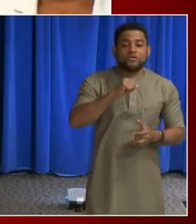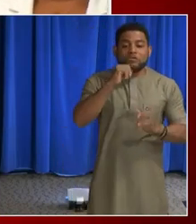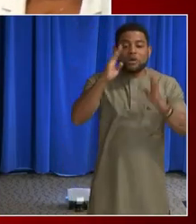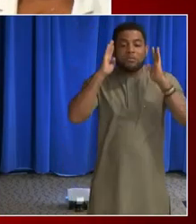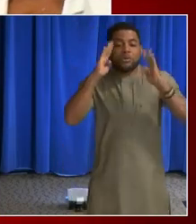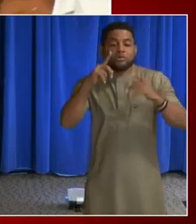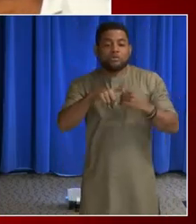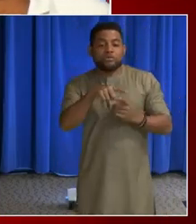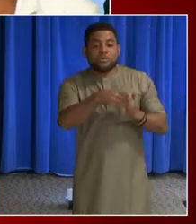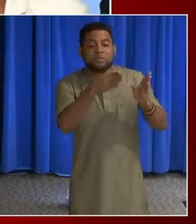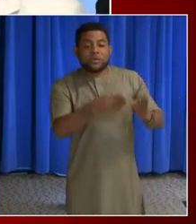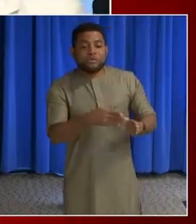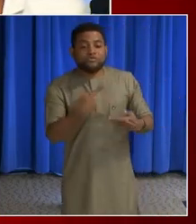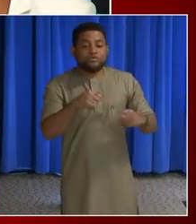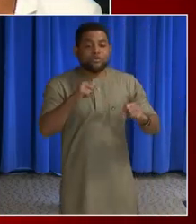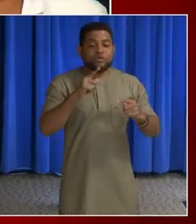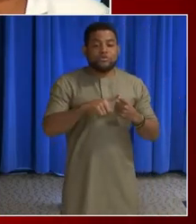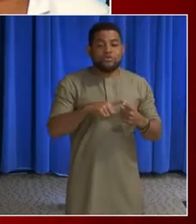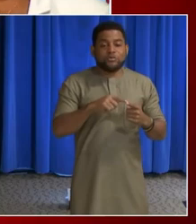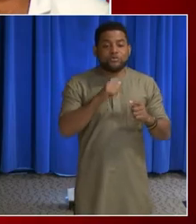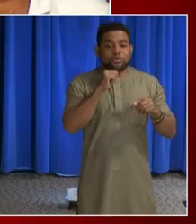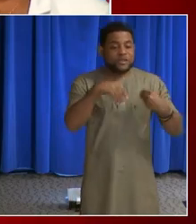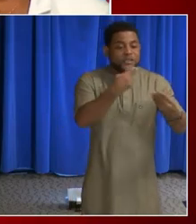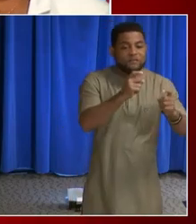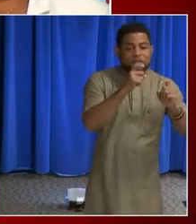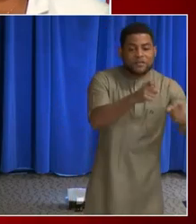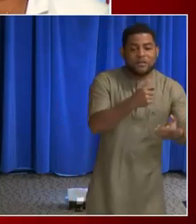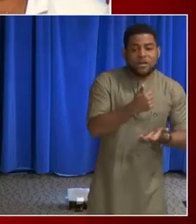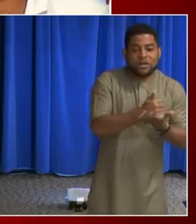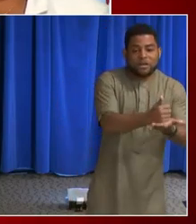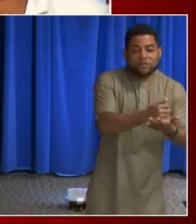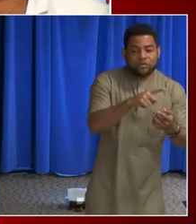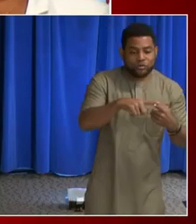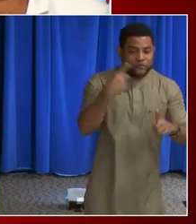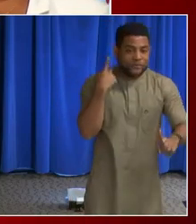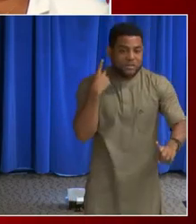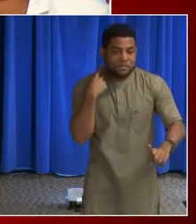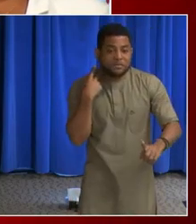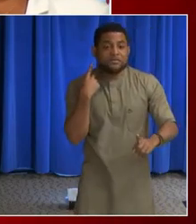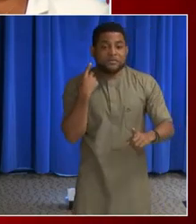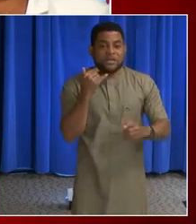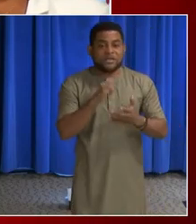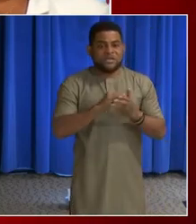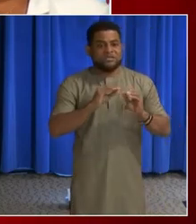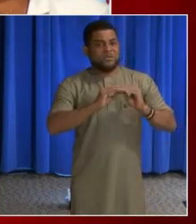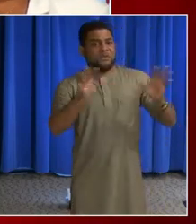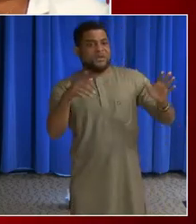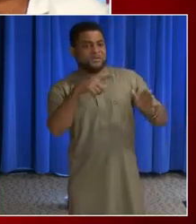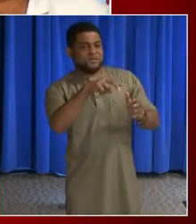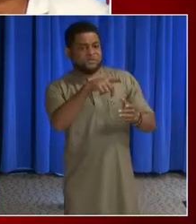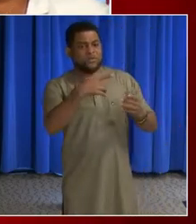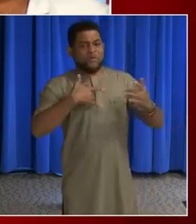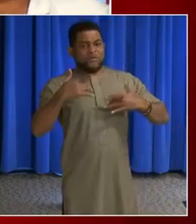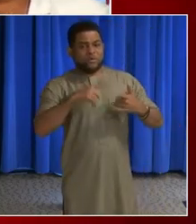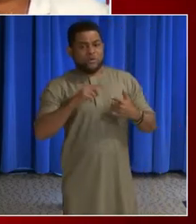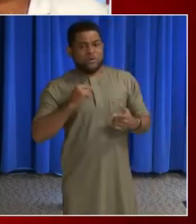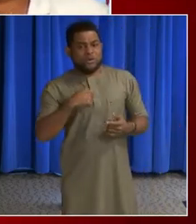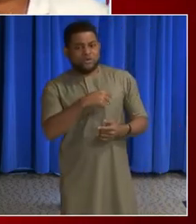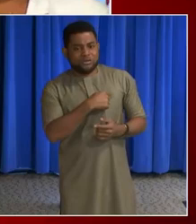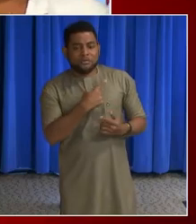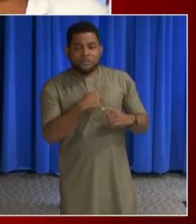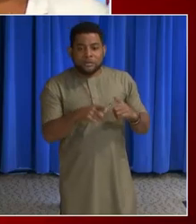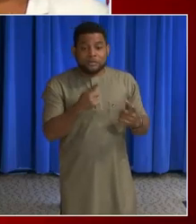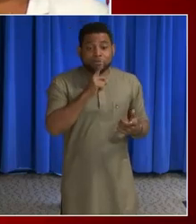or trying to render aid to the victim, that's something that would be of obvious concern to us. So I'm just not certain in terms of, you know, in terms of minutes or